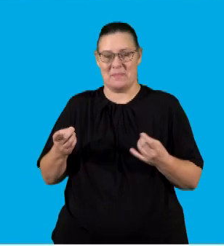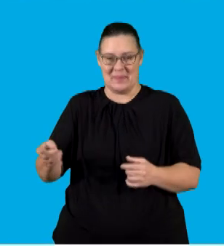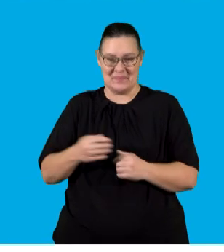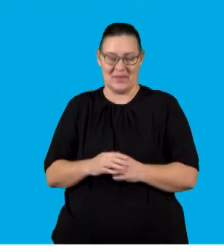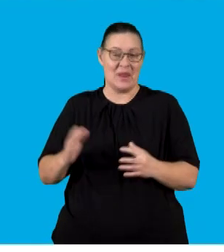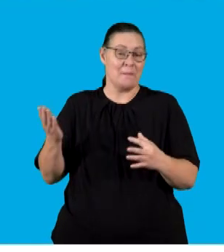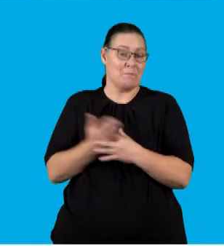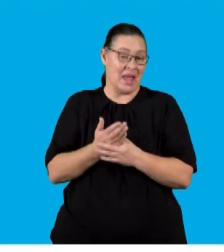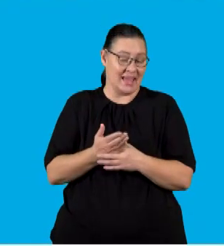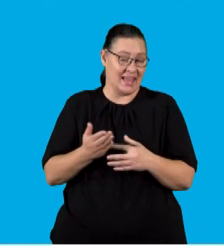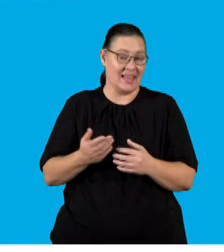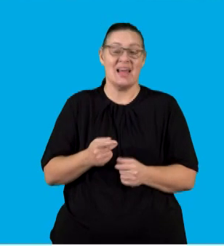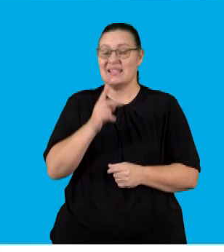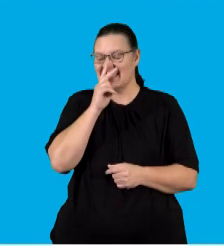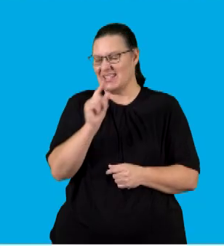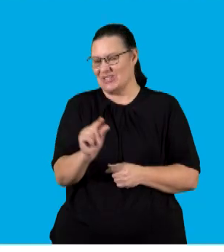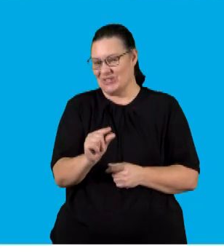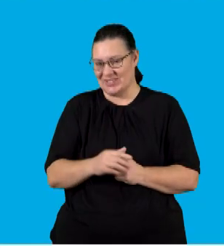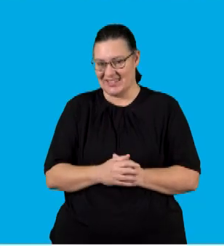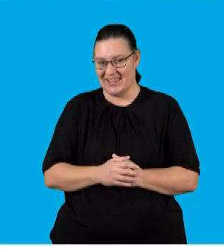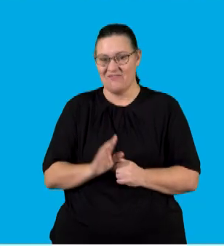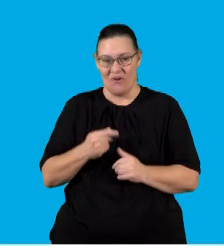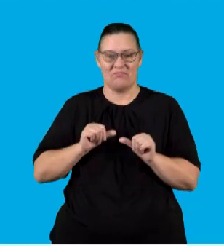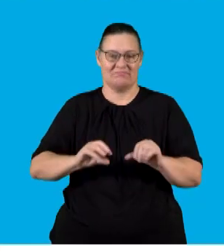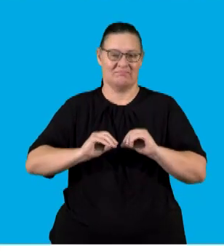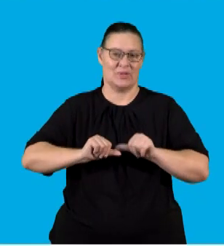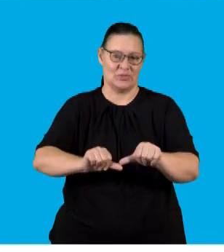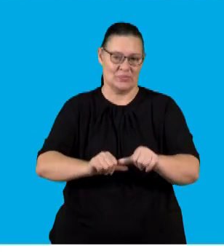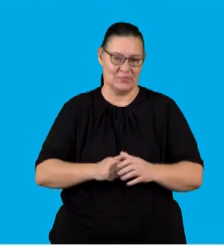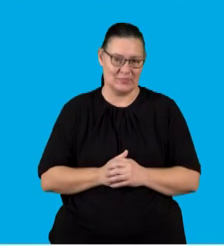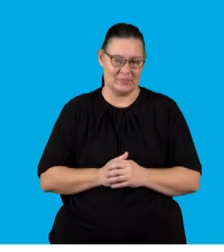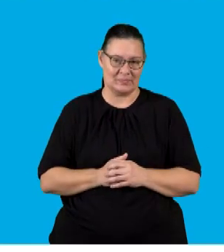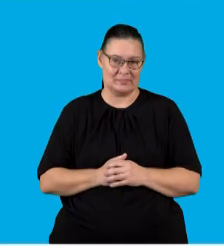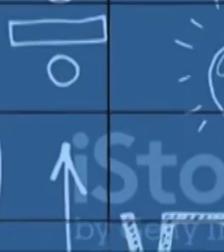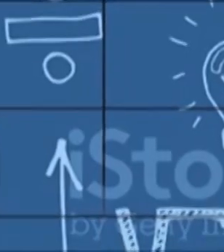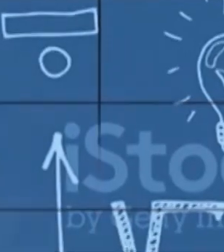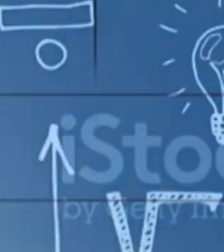Let's quickly go to an ad break, and then we'll see you just now for the rest of our lesson.